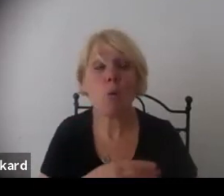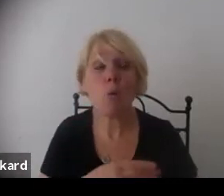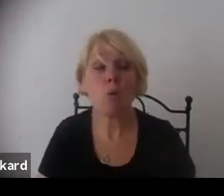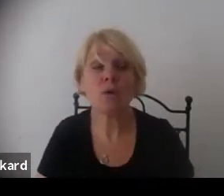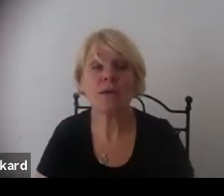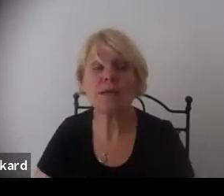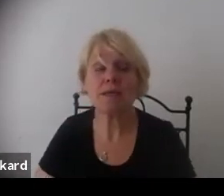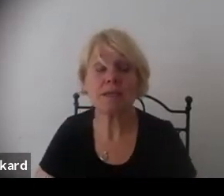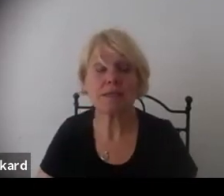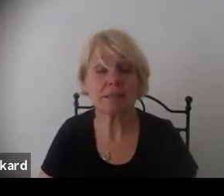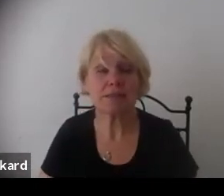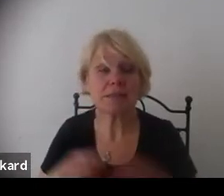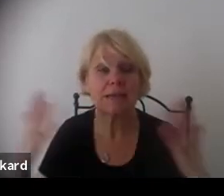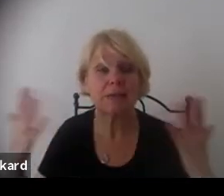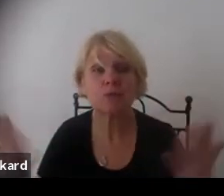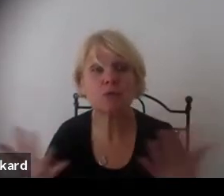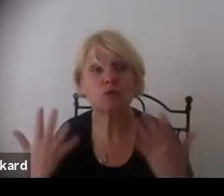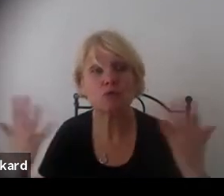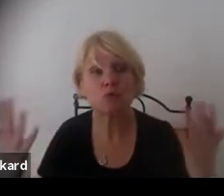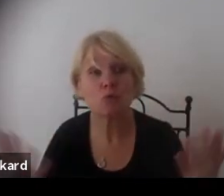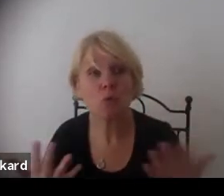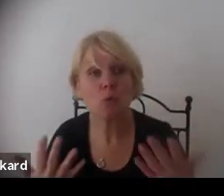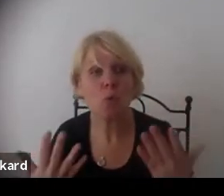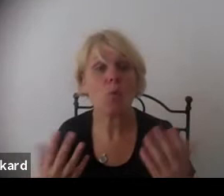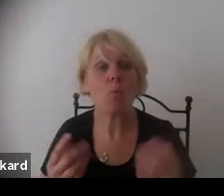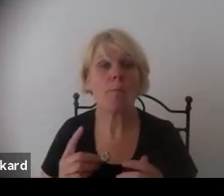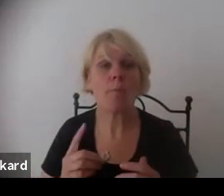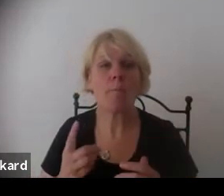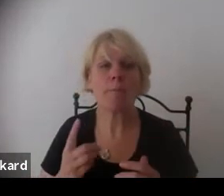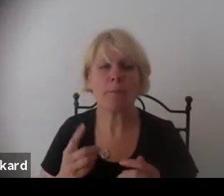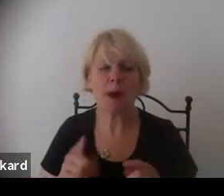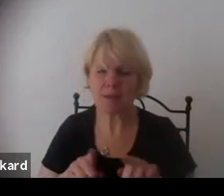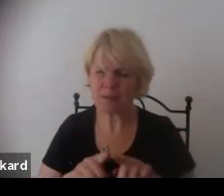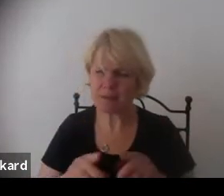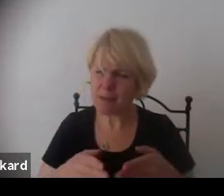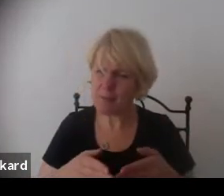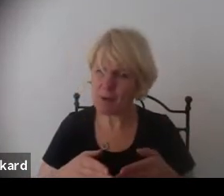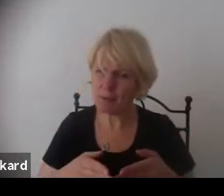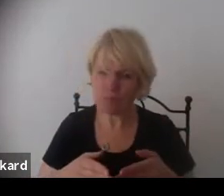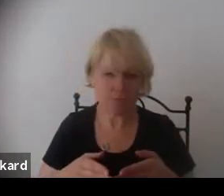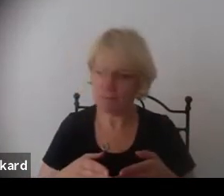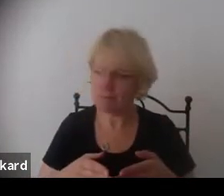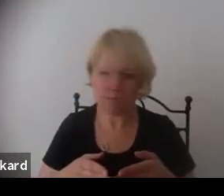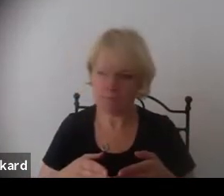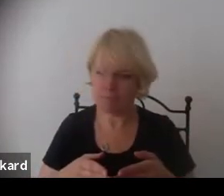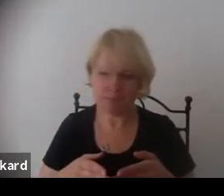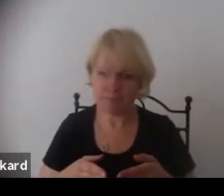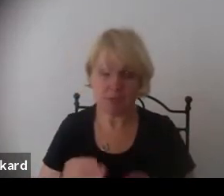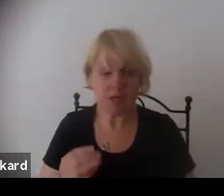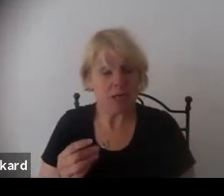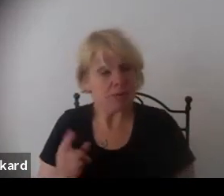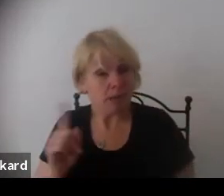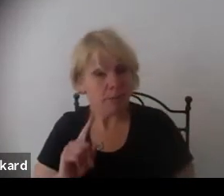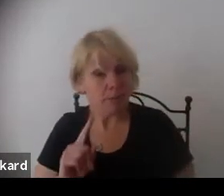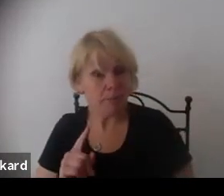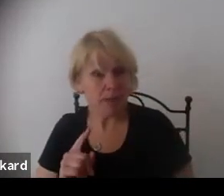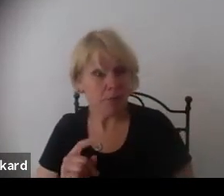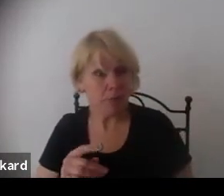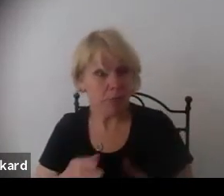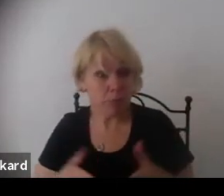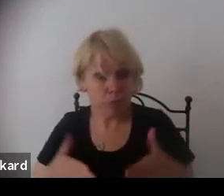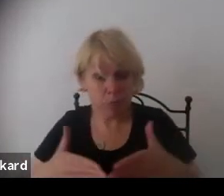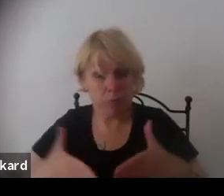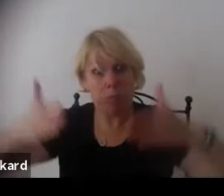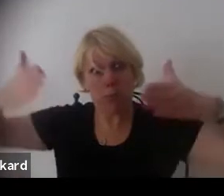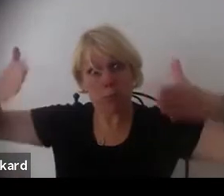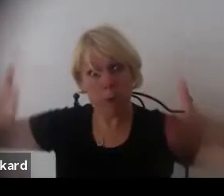boats. So you can get some people in great yachts and having quite a pleasant time in some instances, and others might be in a very small